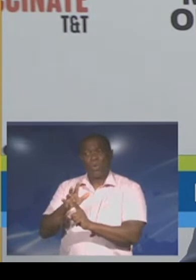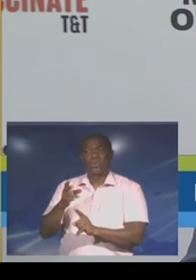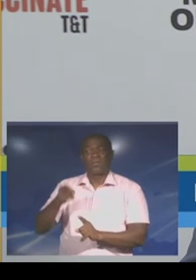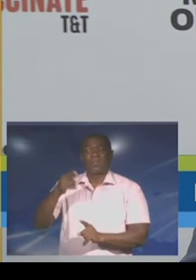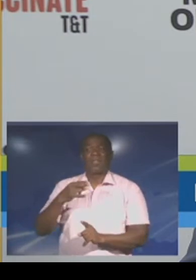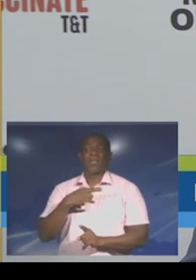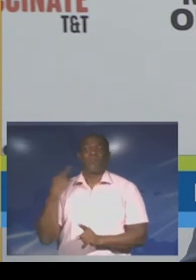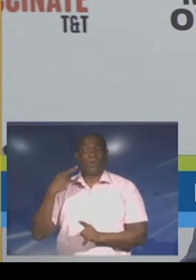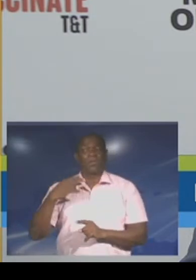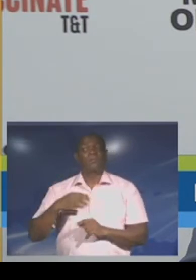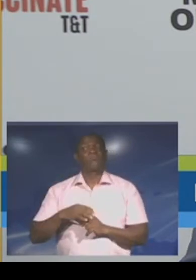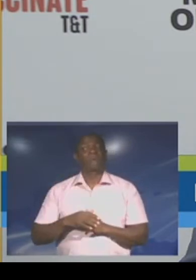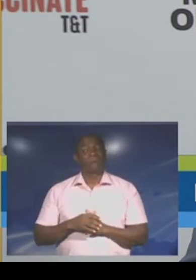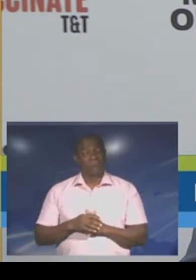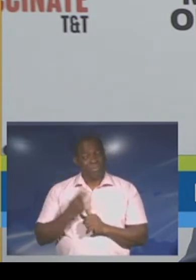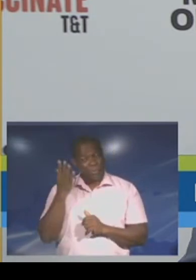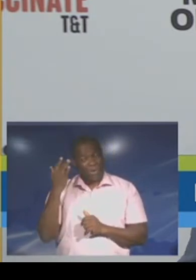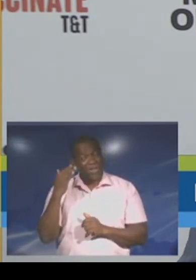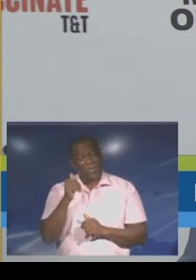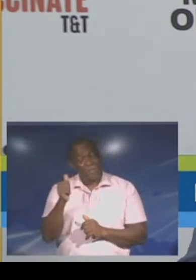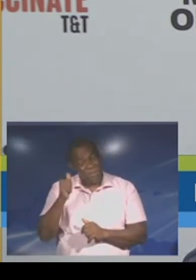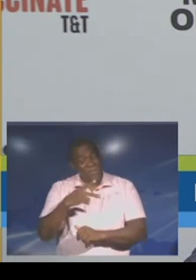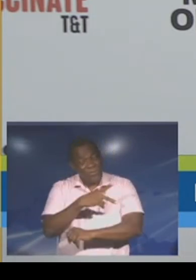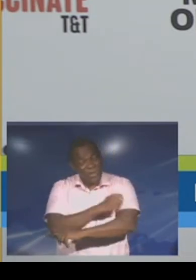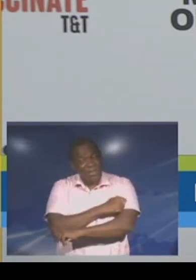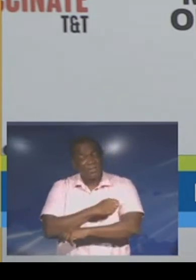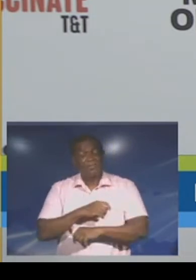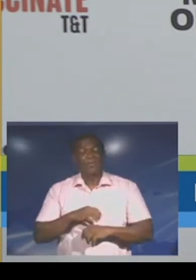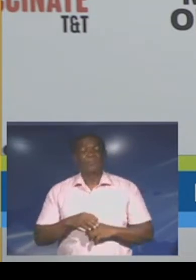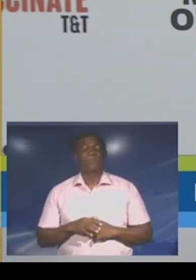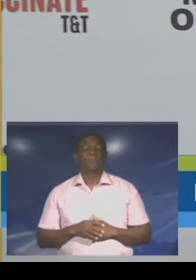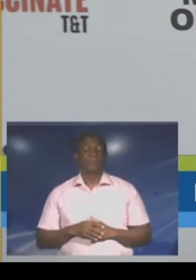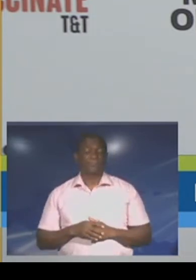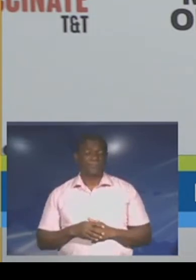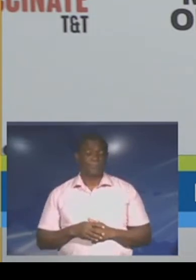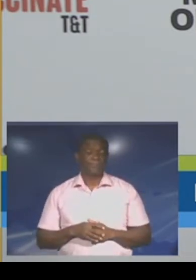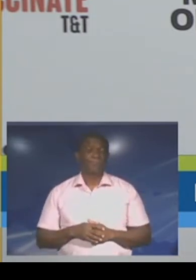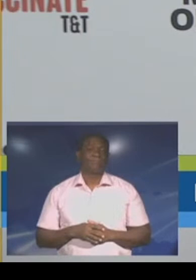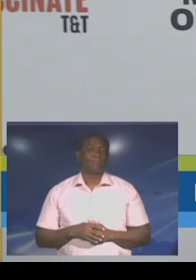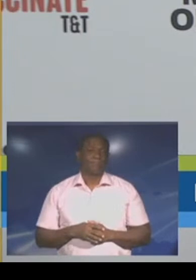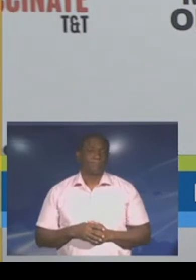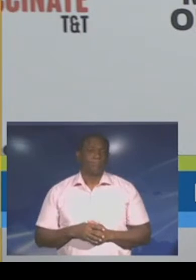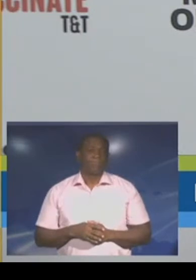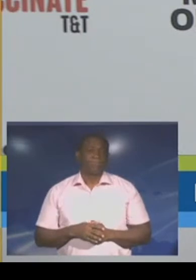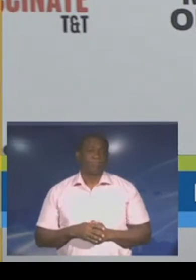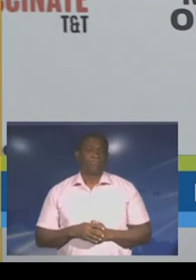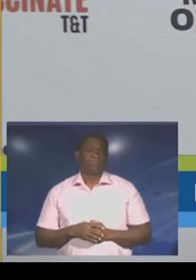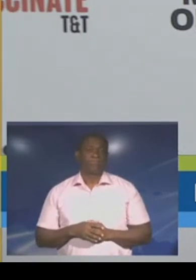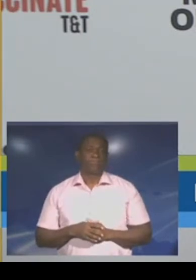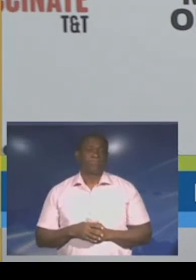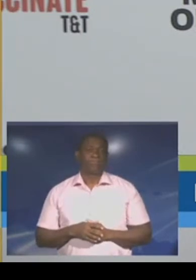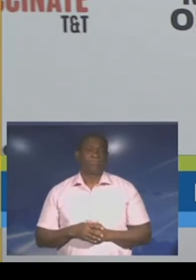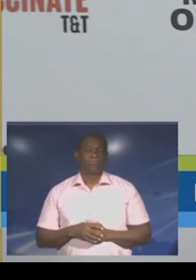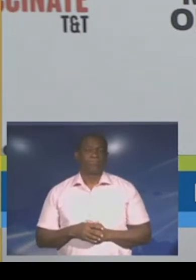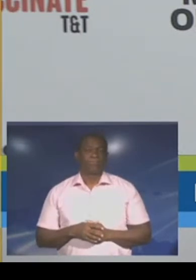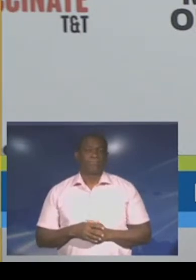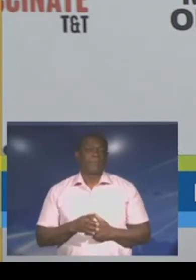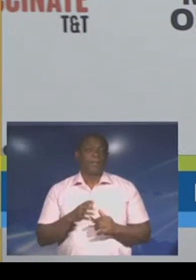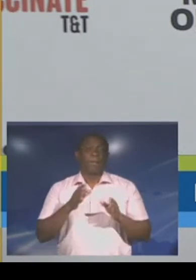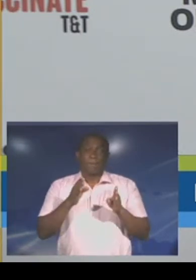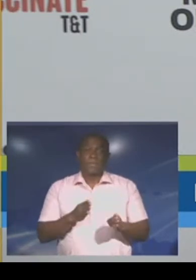vaccinated. It means a vaccinated person can take a little more risk without a mask.